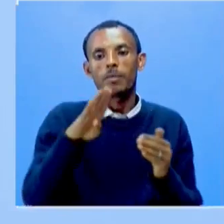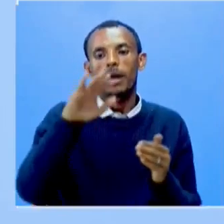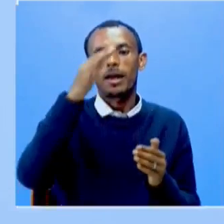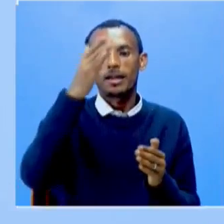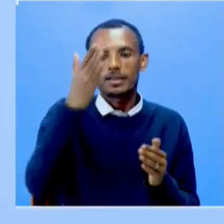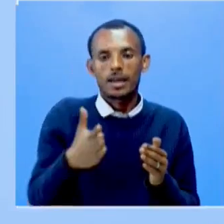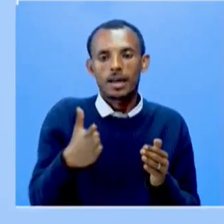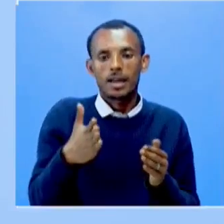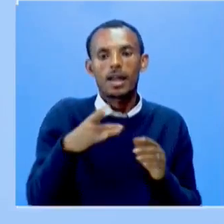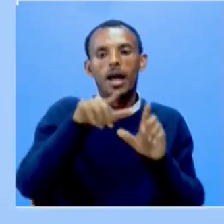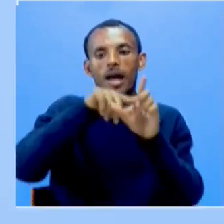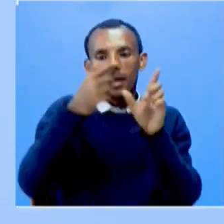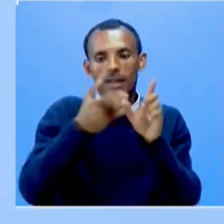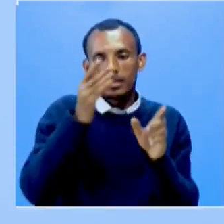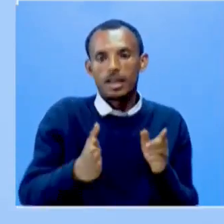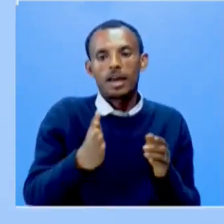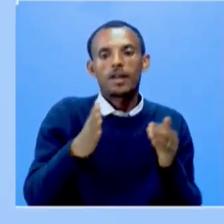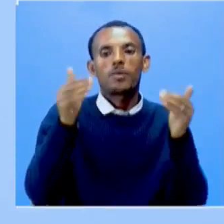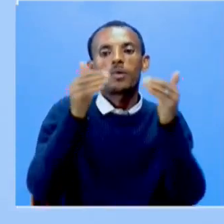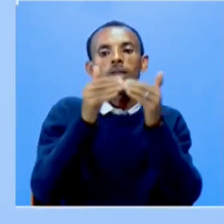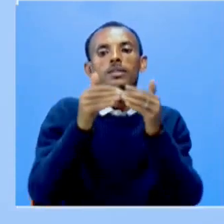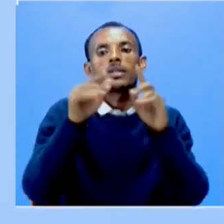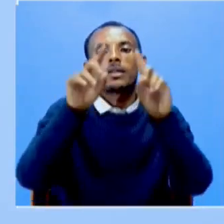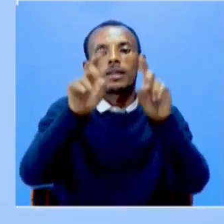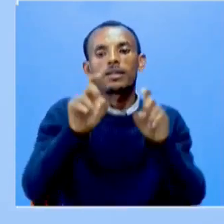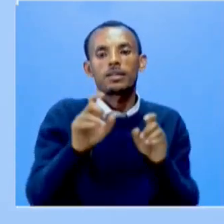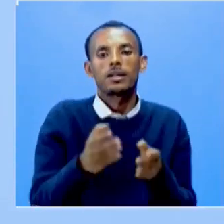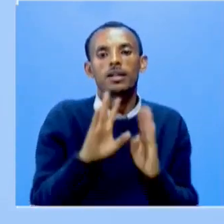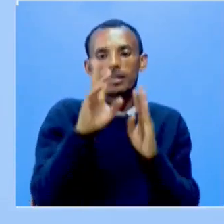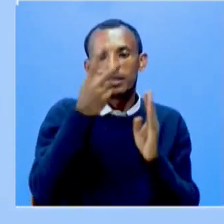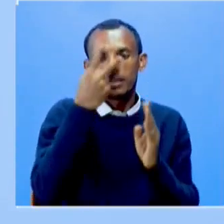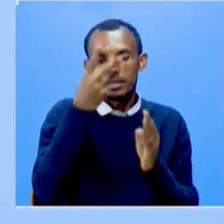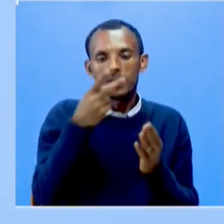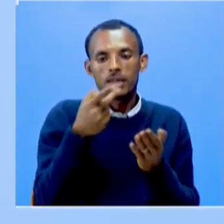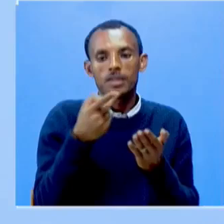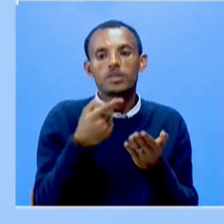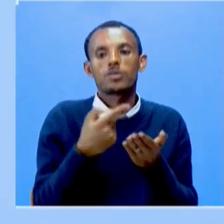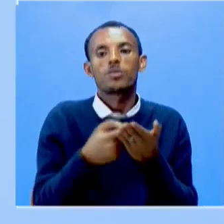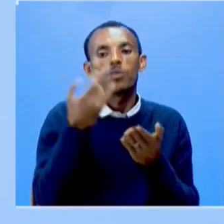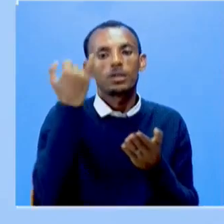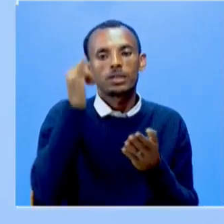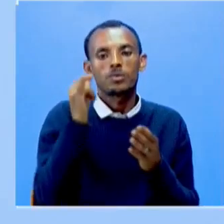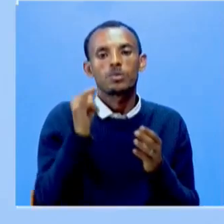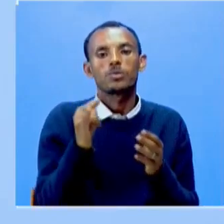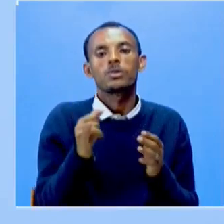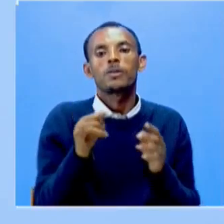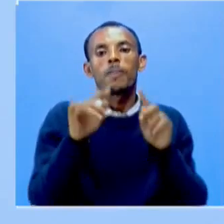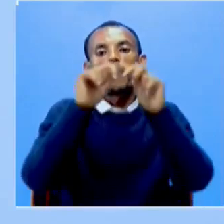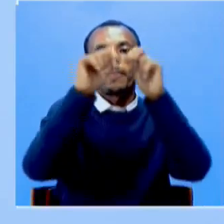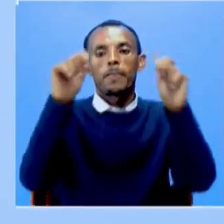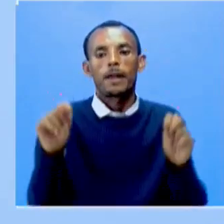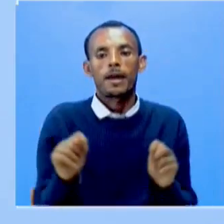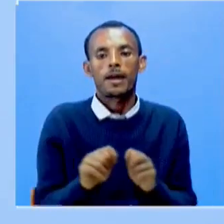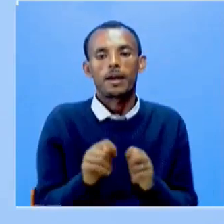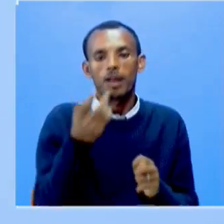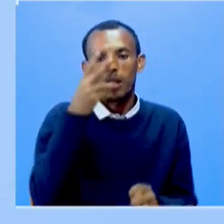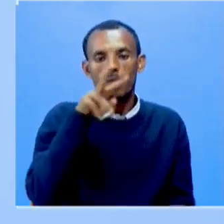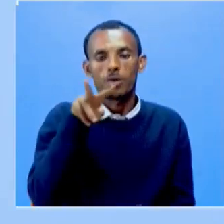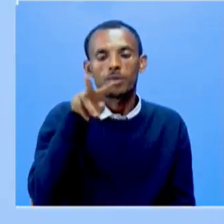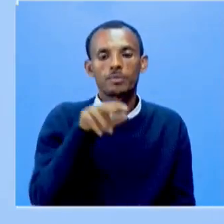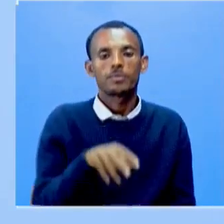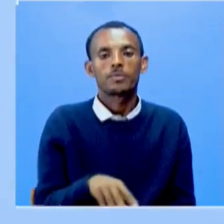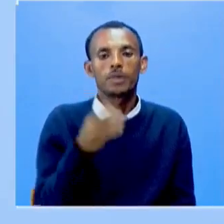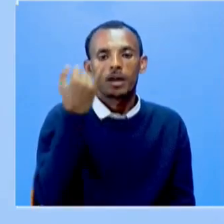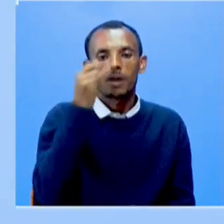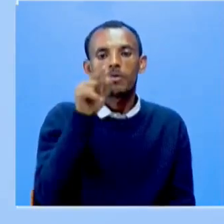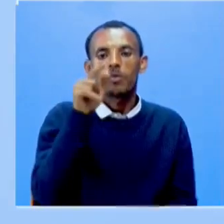congruency test. So let's see this concept through triangle. Look this on. If